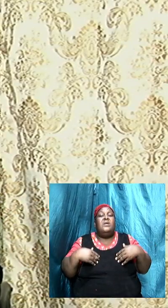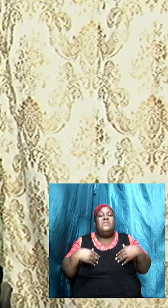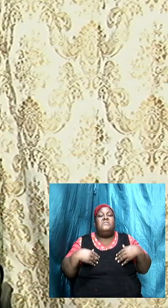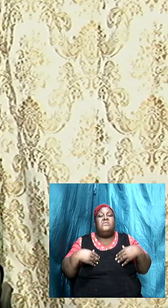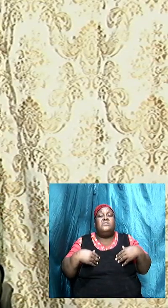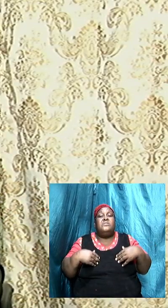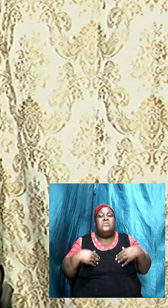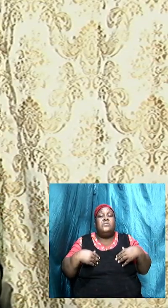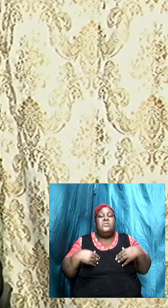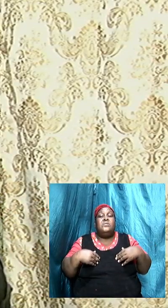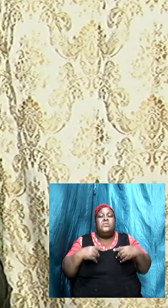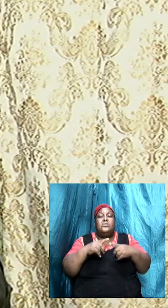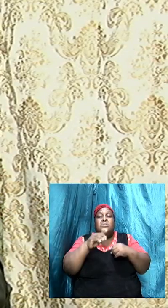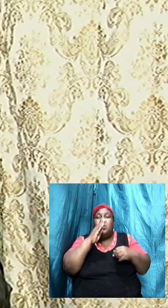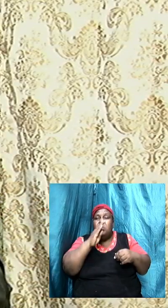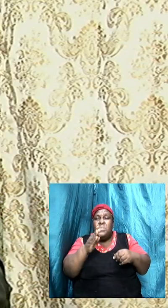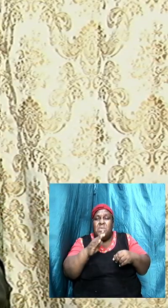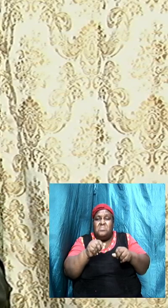remain saved.